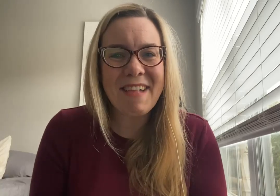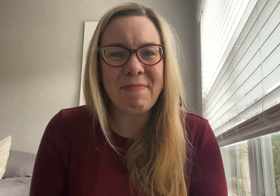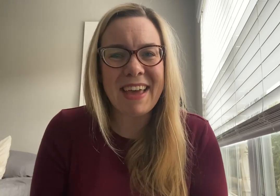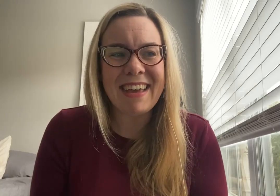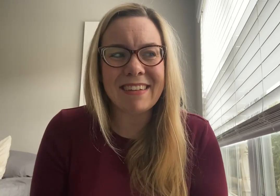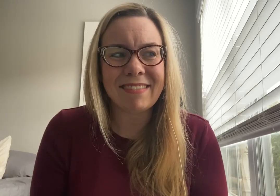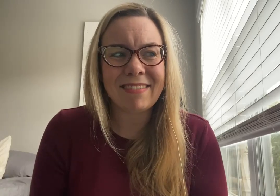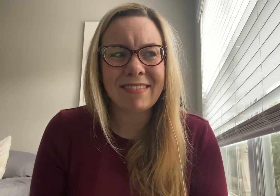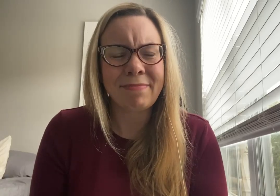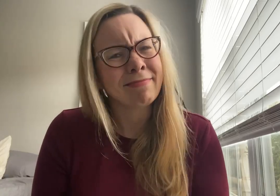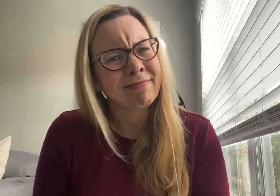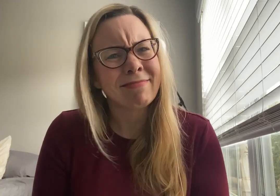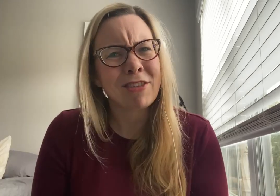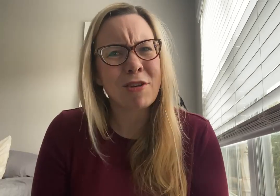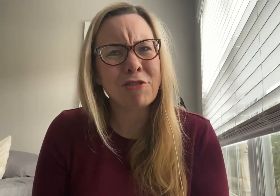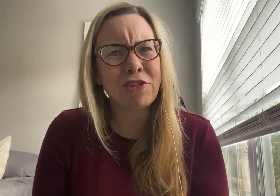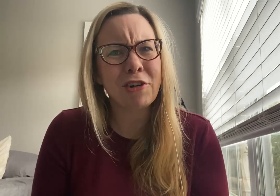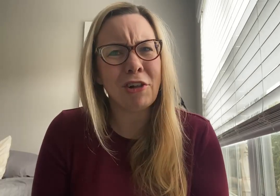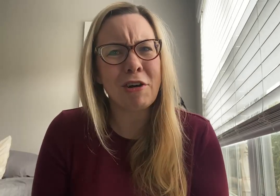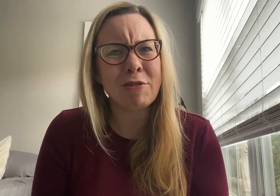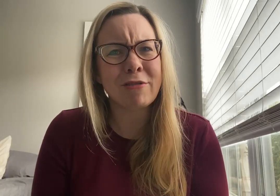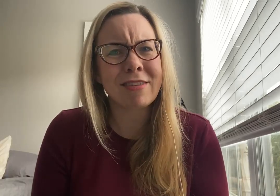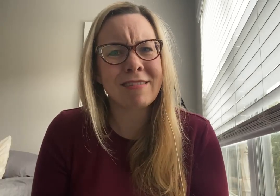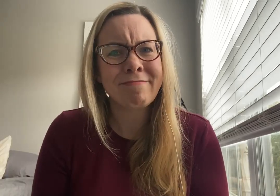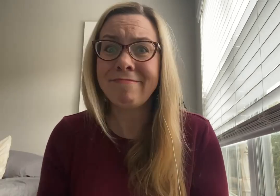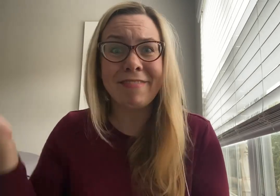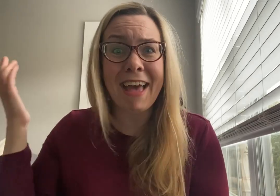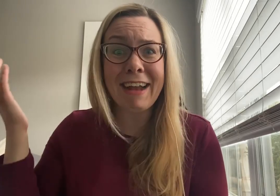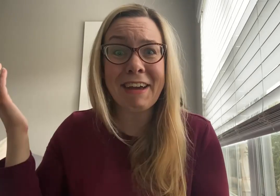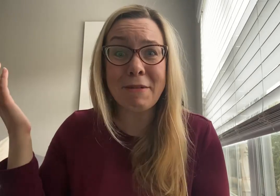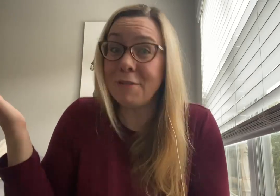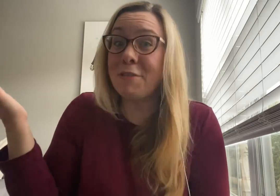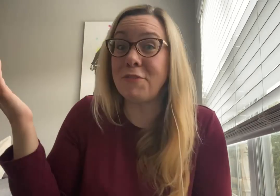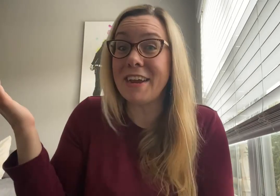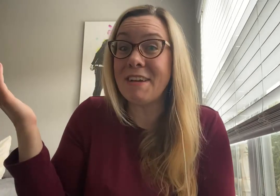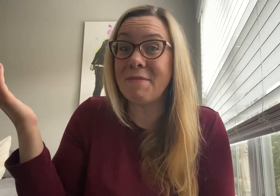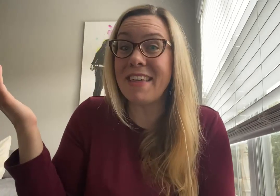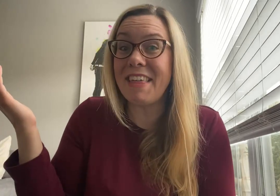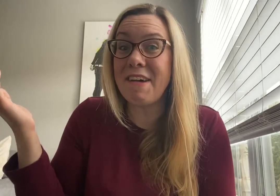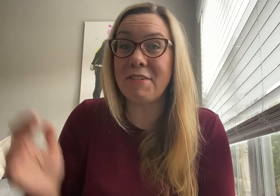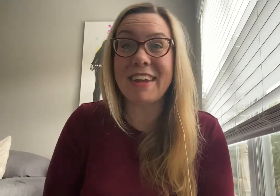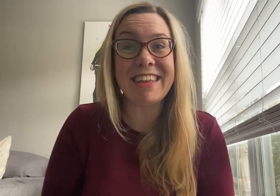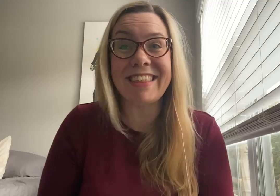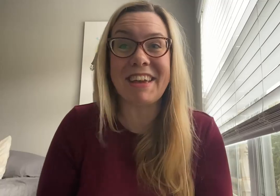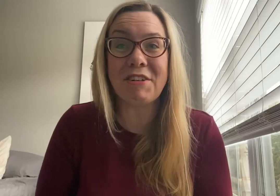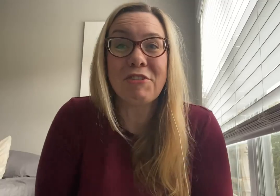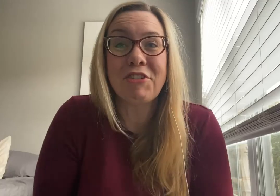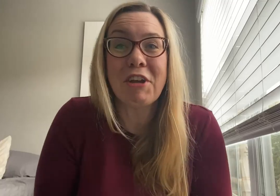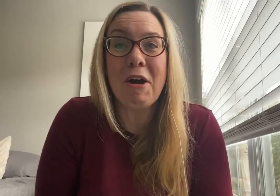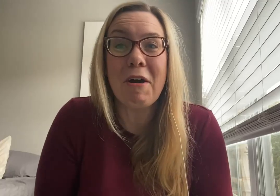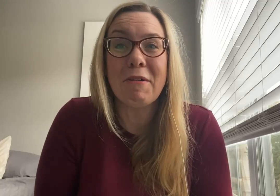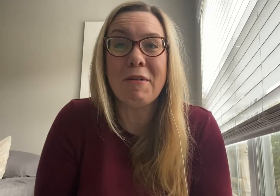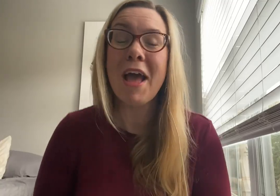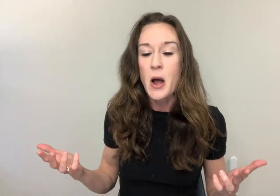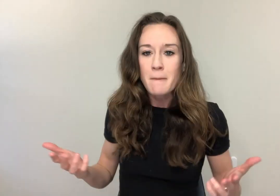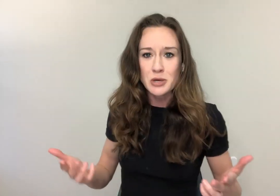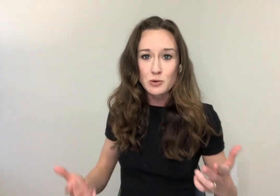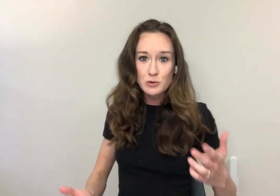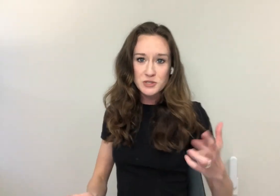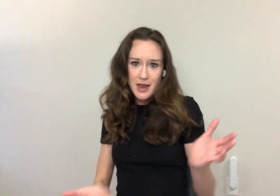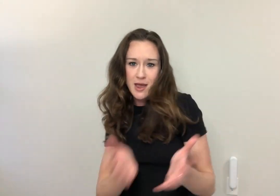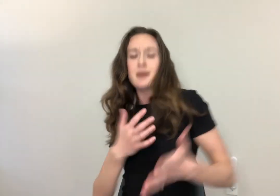would that be? Social close that comes free with every single show.